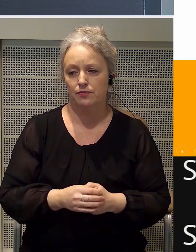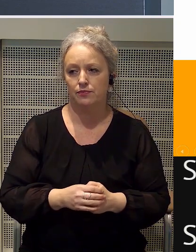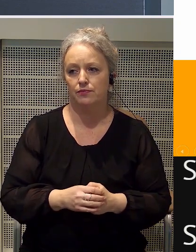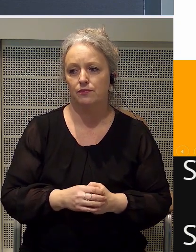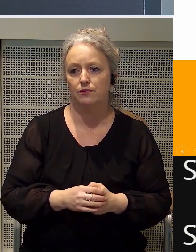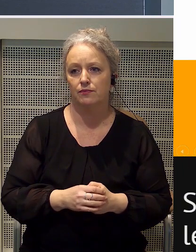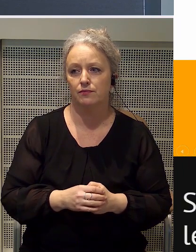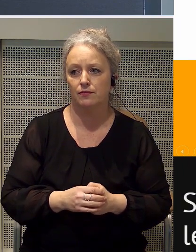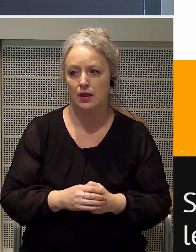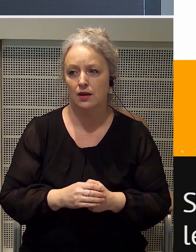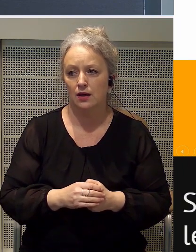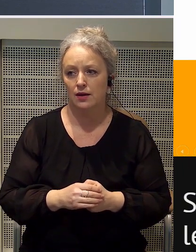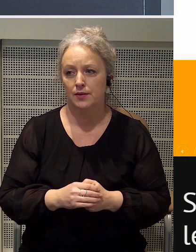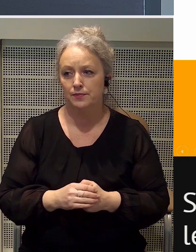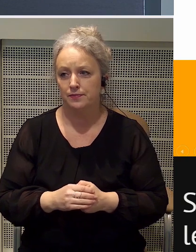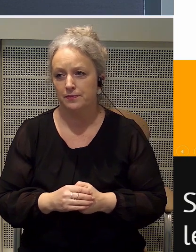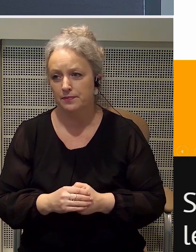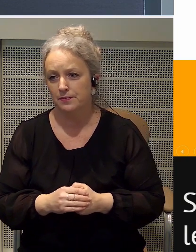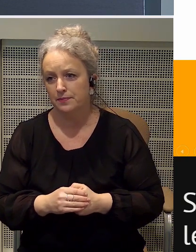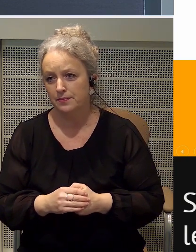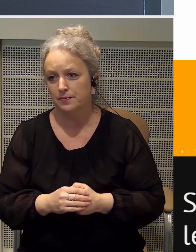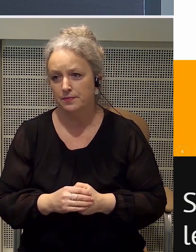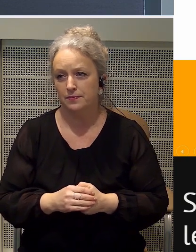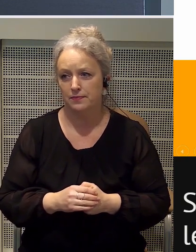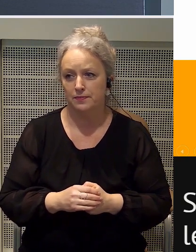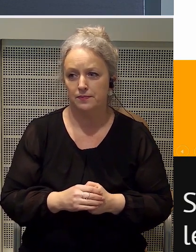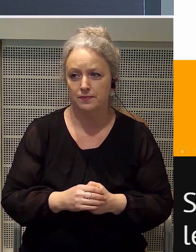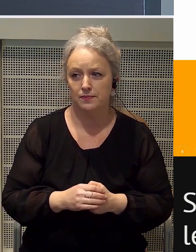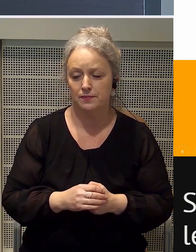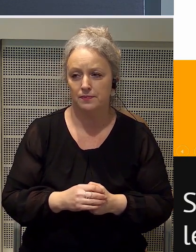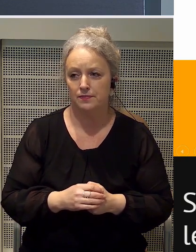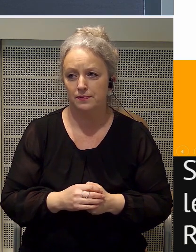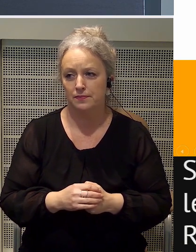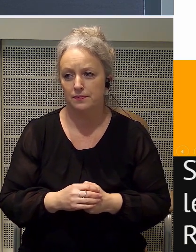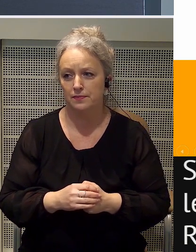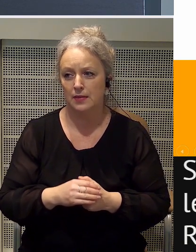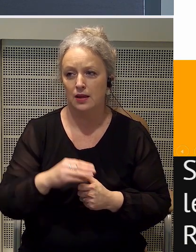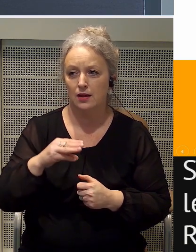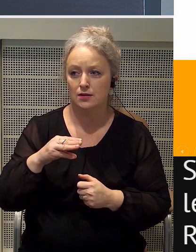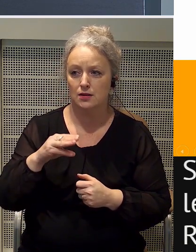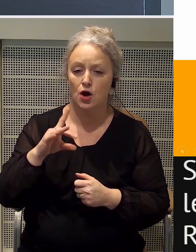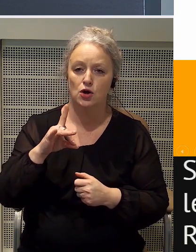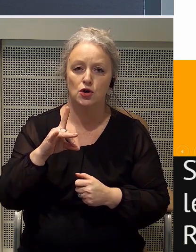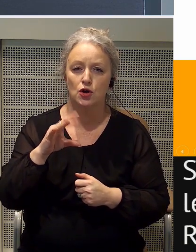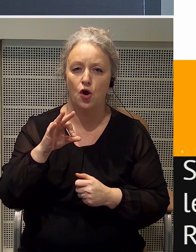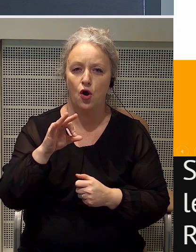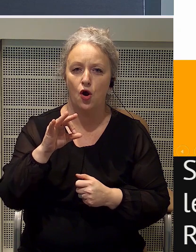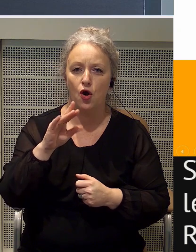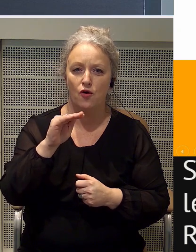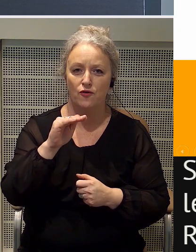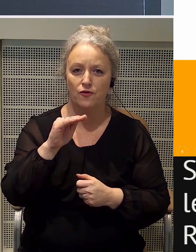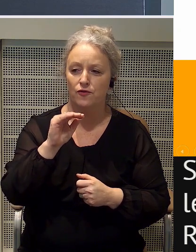Again, this is a very sad story. The Rett syndrome and the